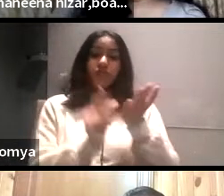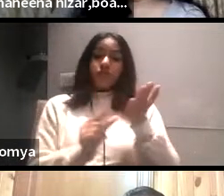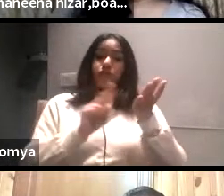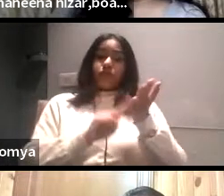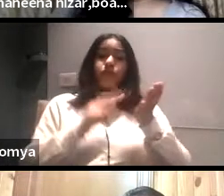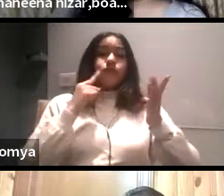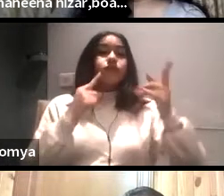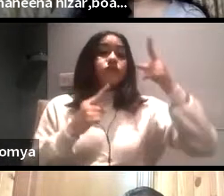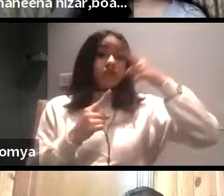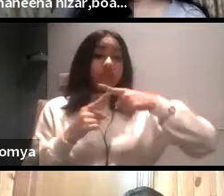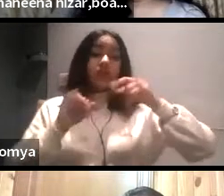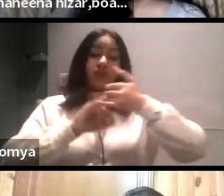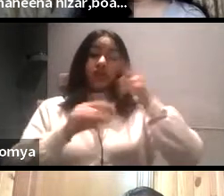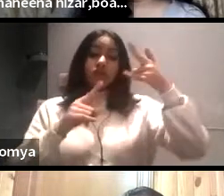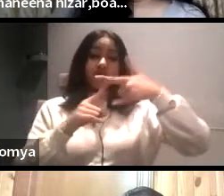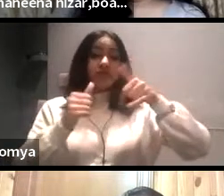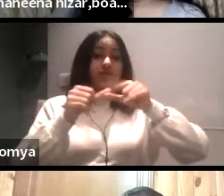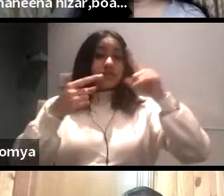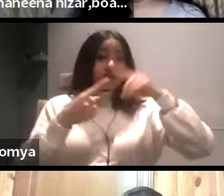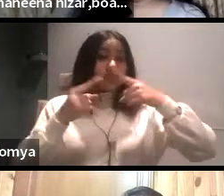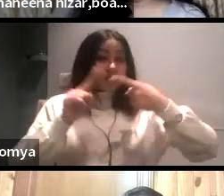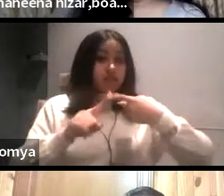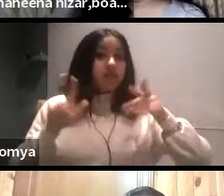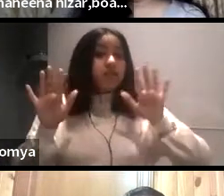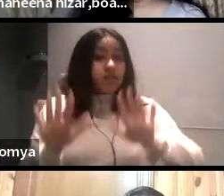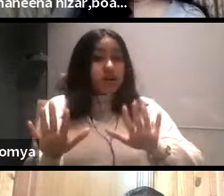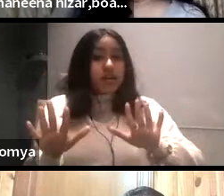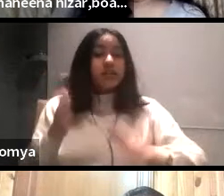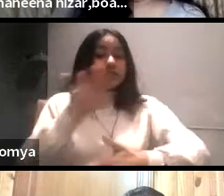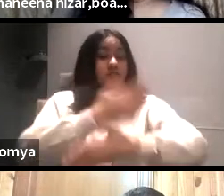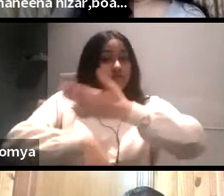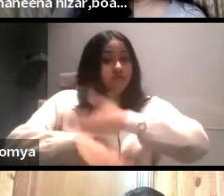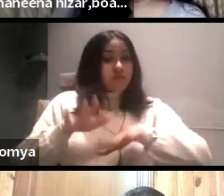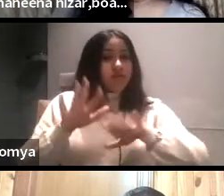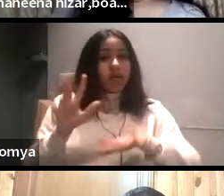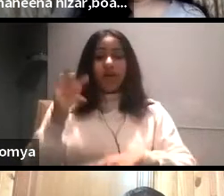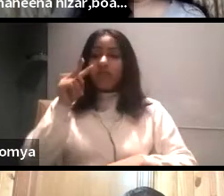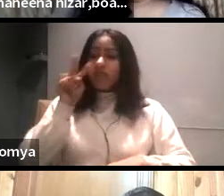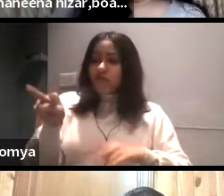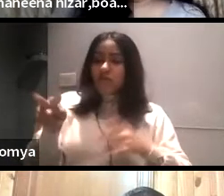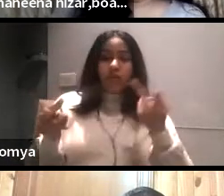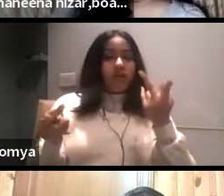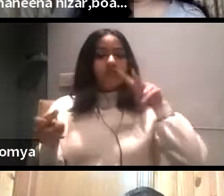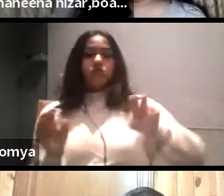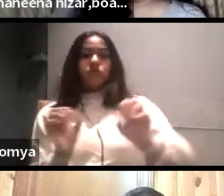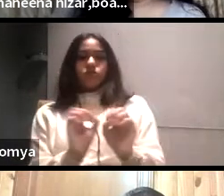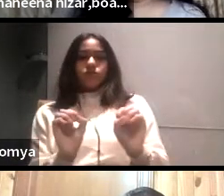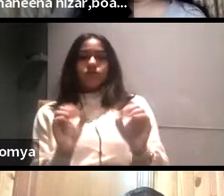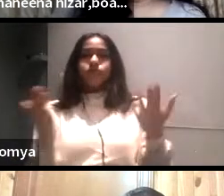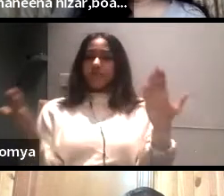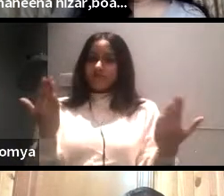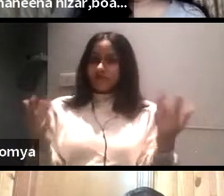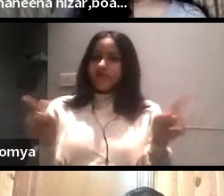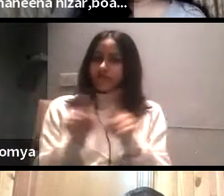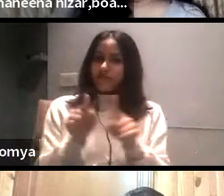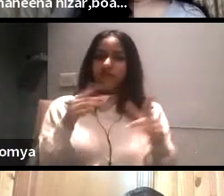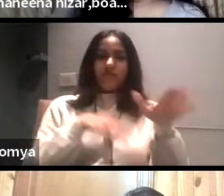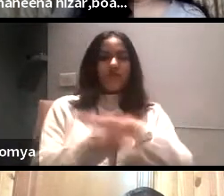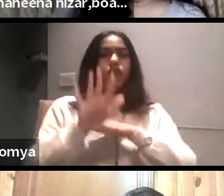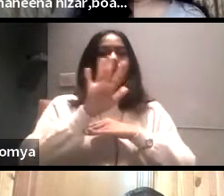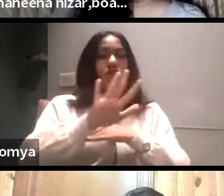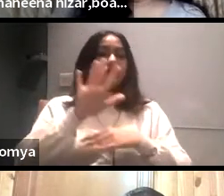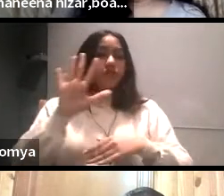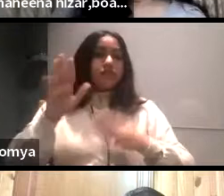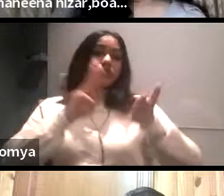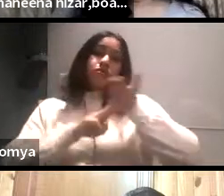1 out of 5 has visibility, which has a disability, visible or invisible. That makes it 55 million. What